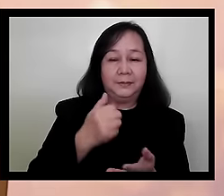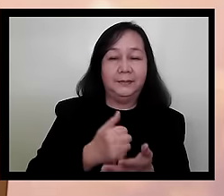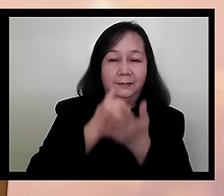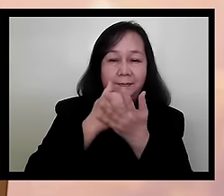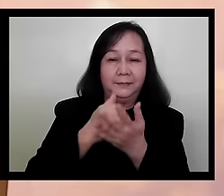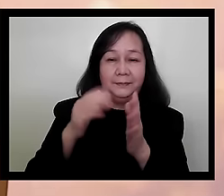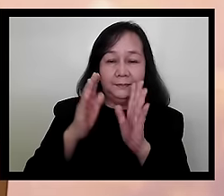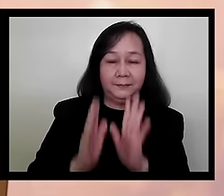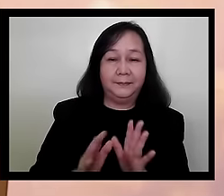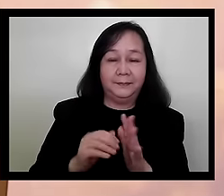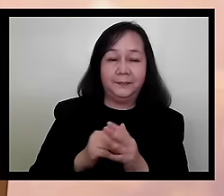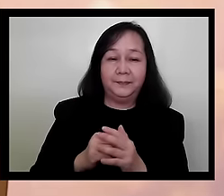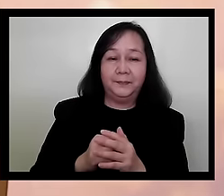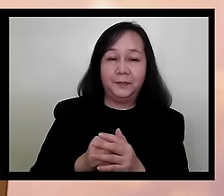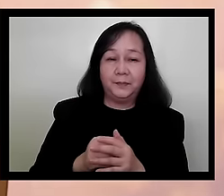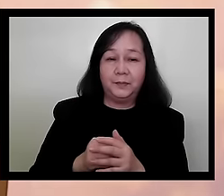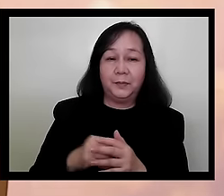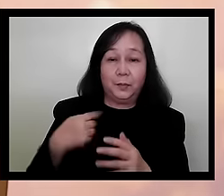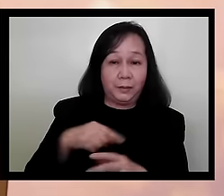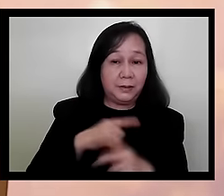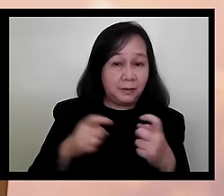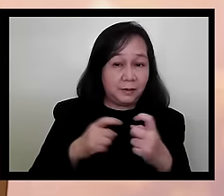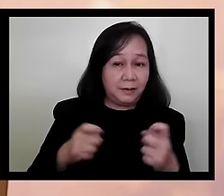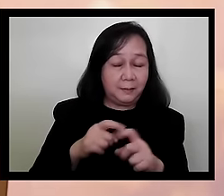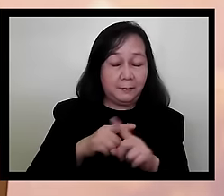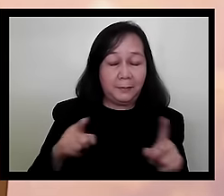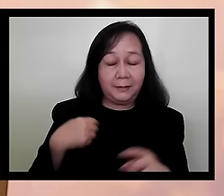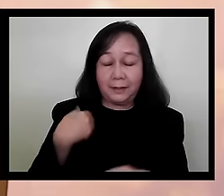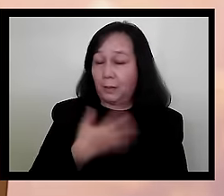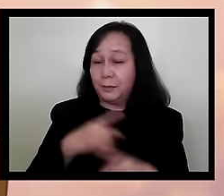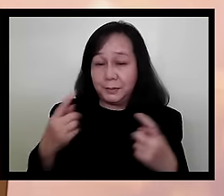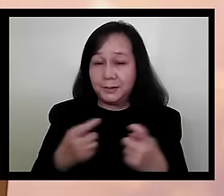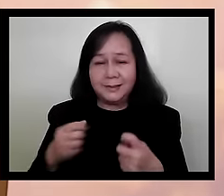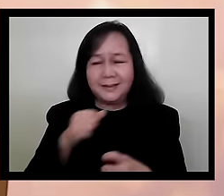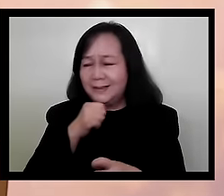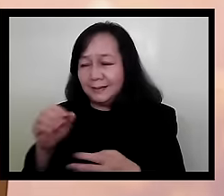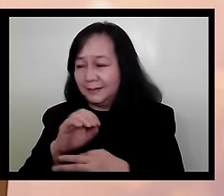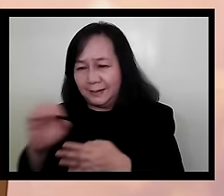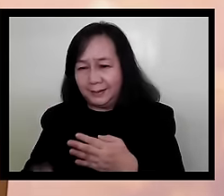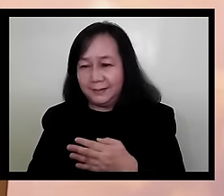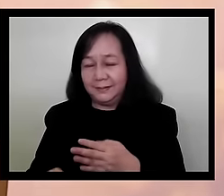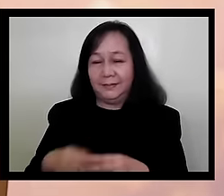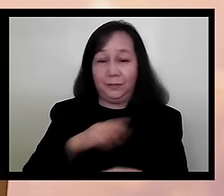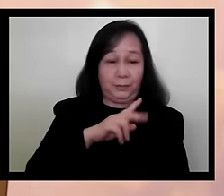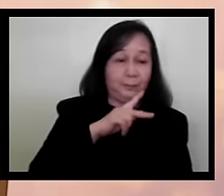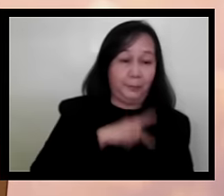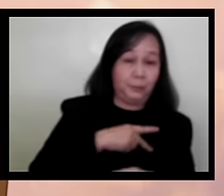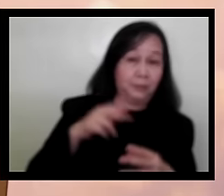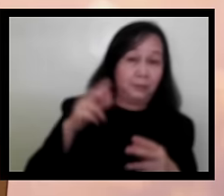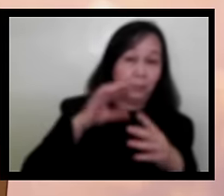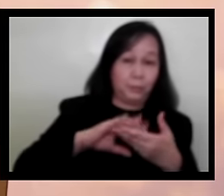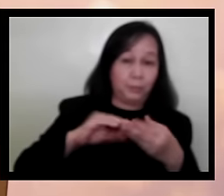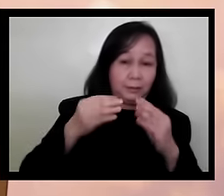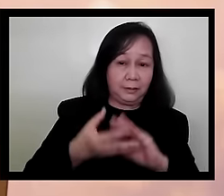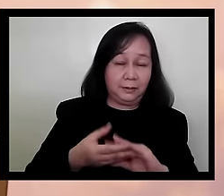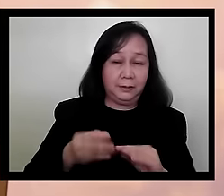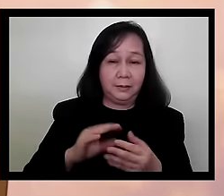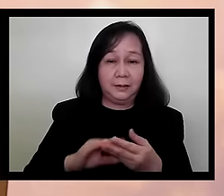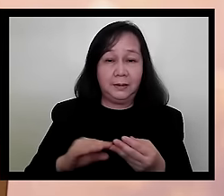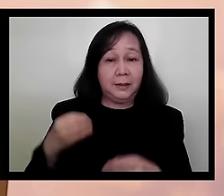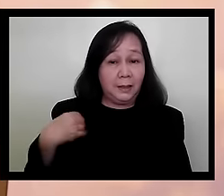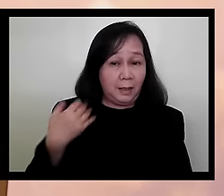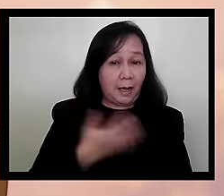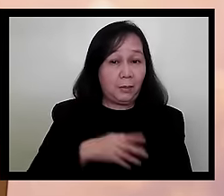we sin but our sin is not the end of our personal story